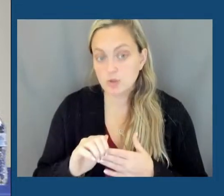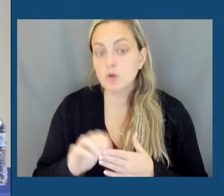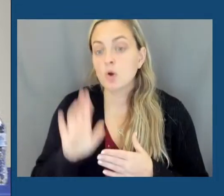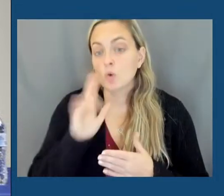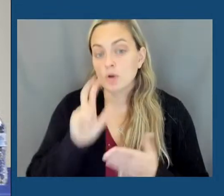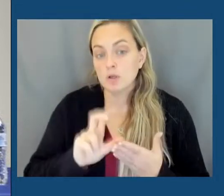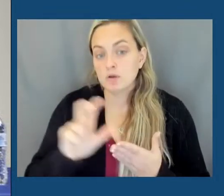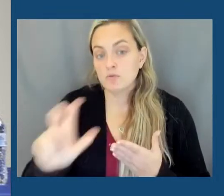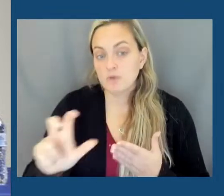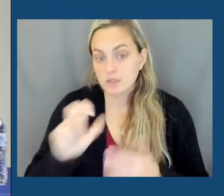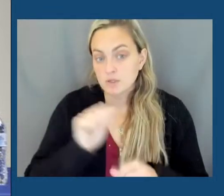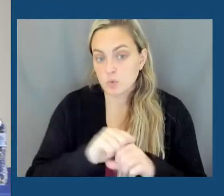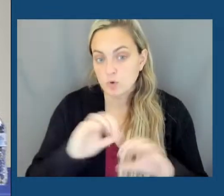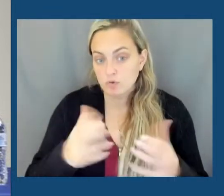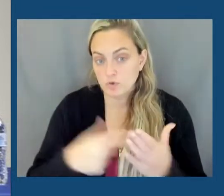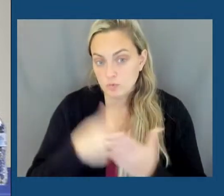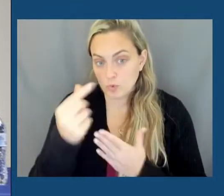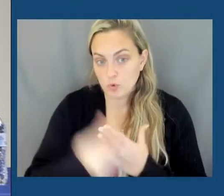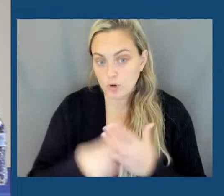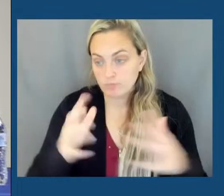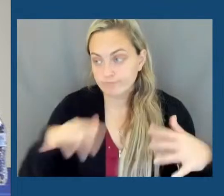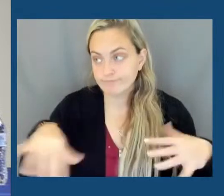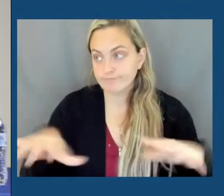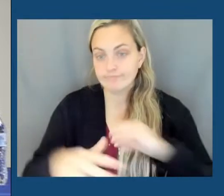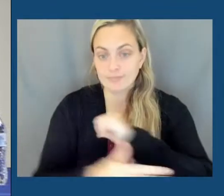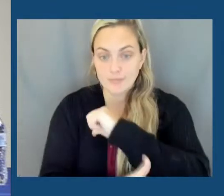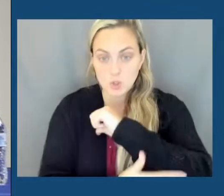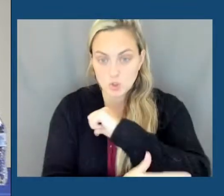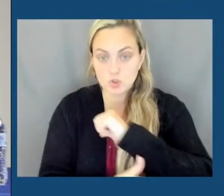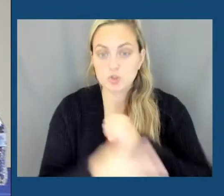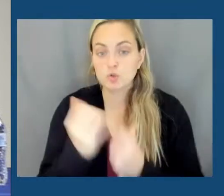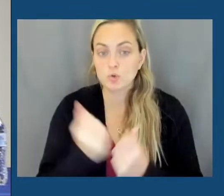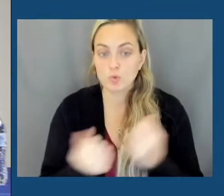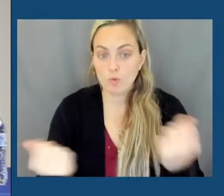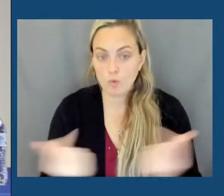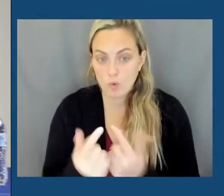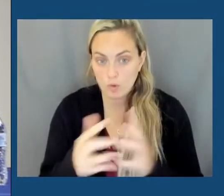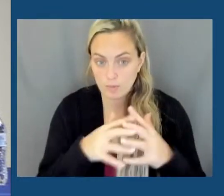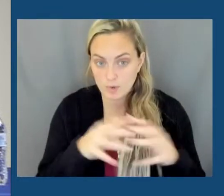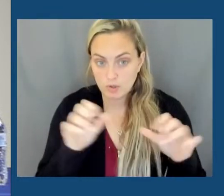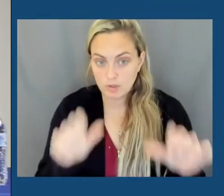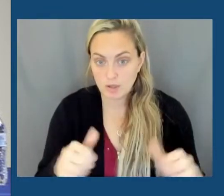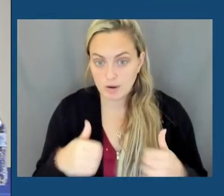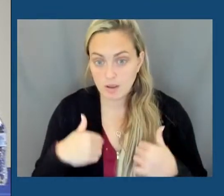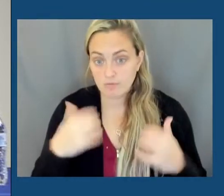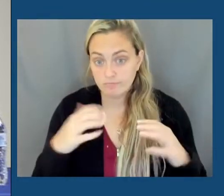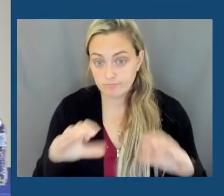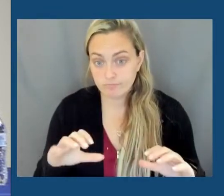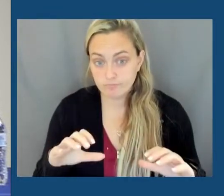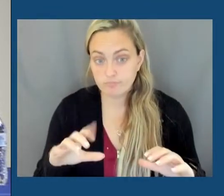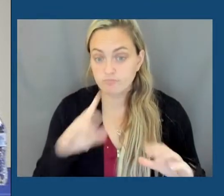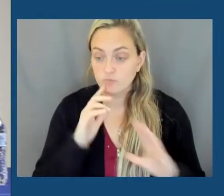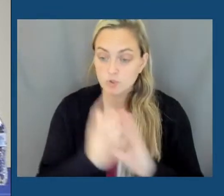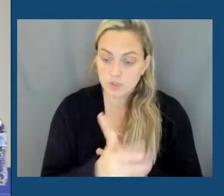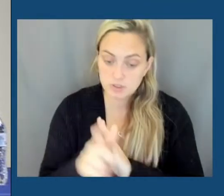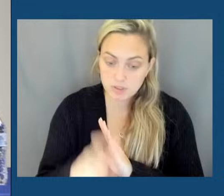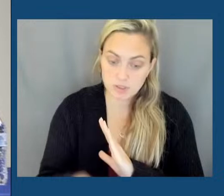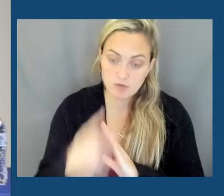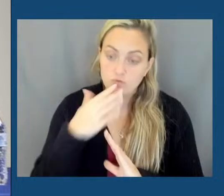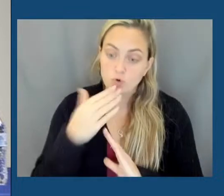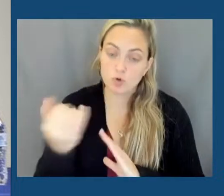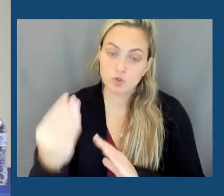invest in workforce programs all around the country so every American can have a chance to get the skills they need to get a good